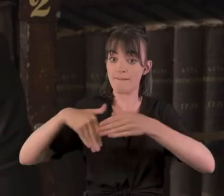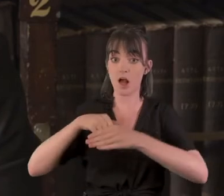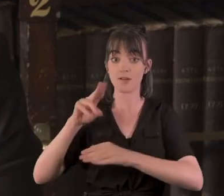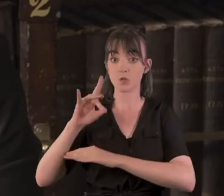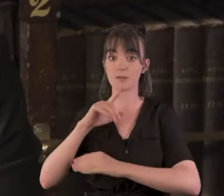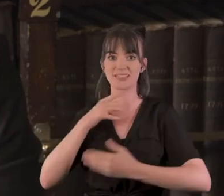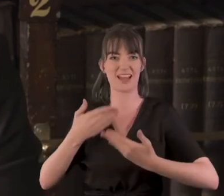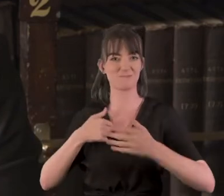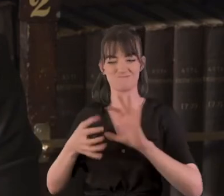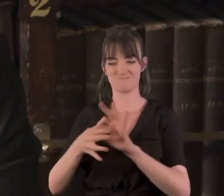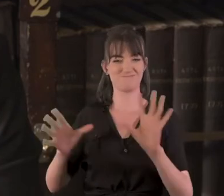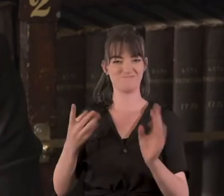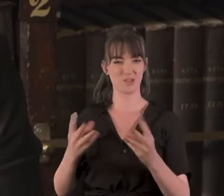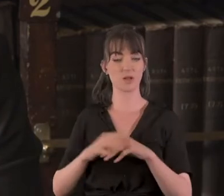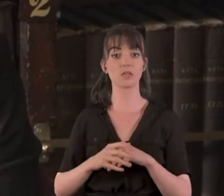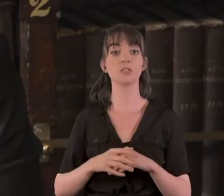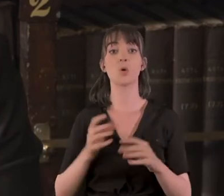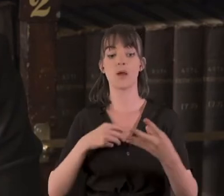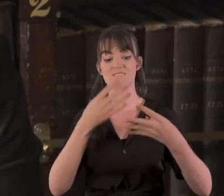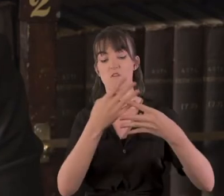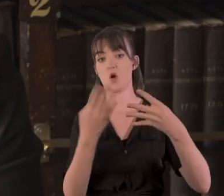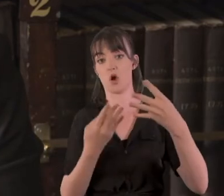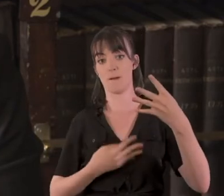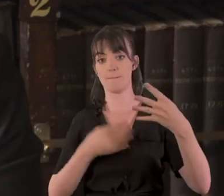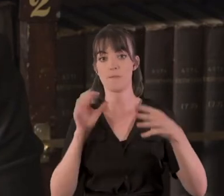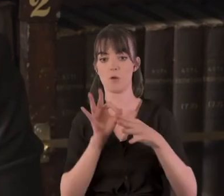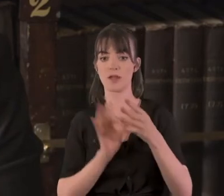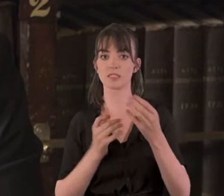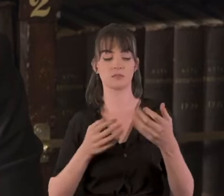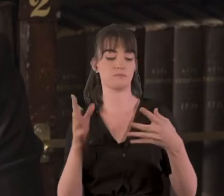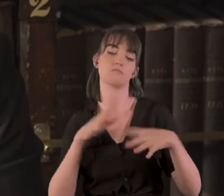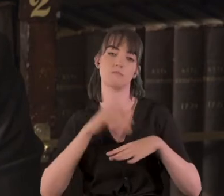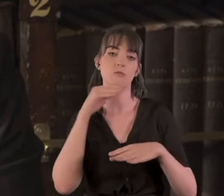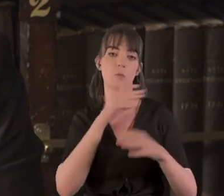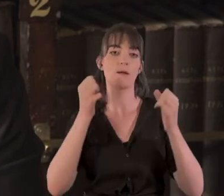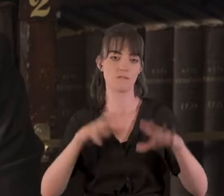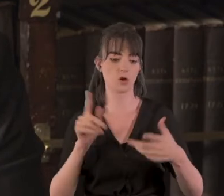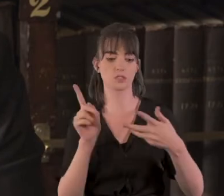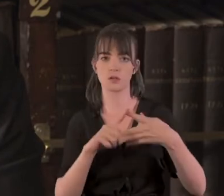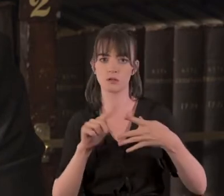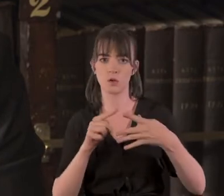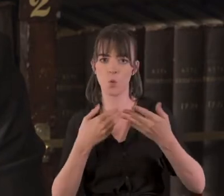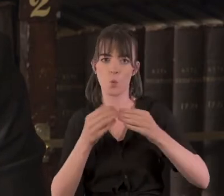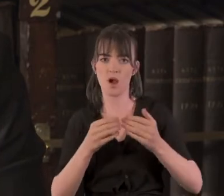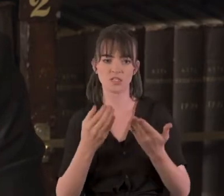identify four main points of discussion. The most important one, obviously, was what was going to be the constitutional status of this new